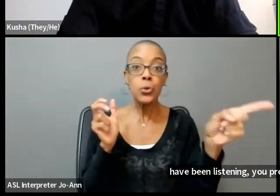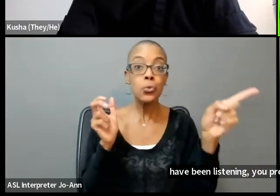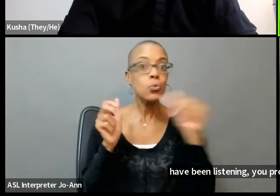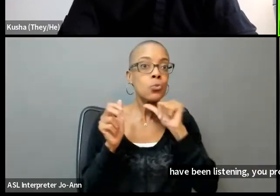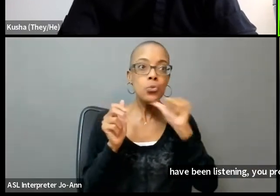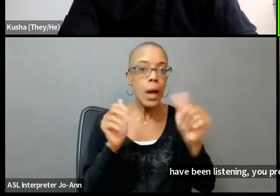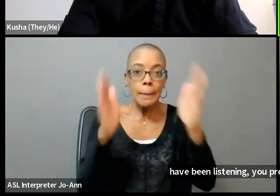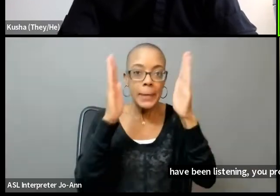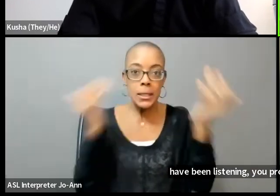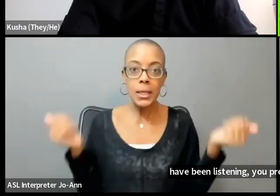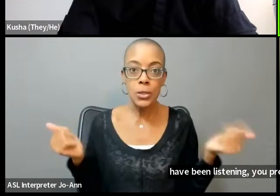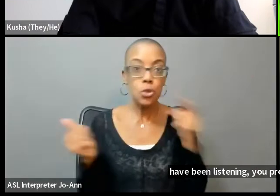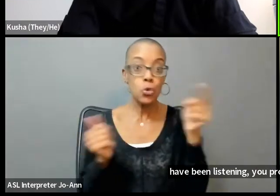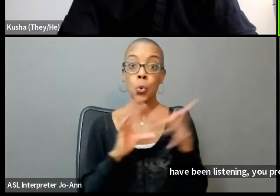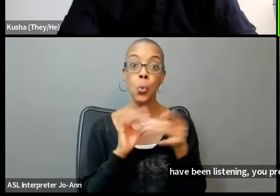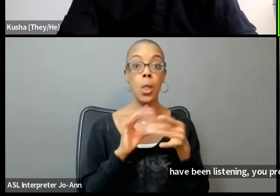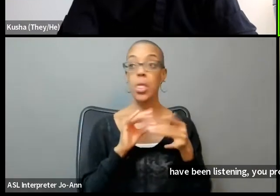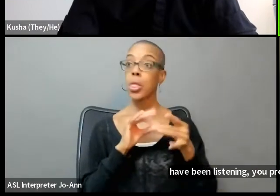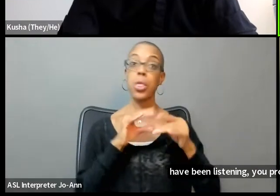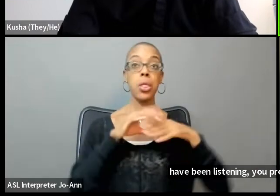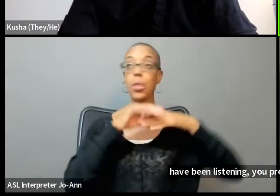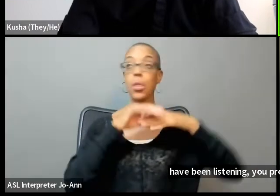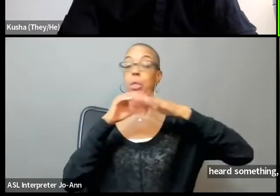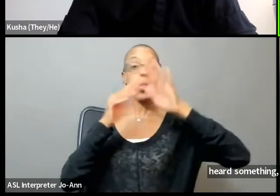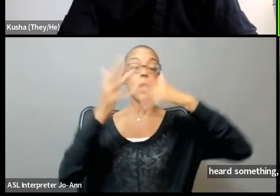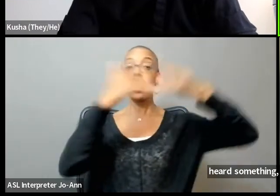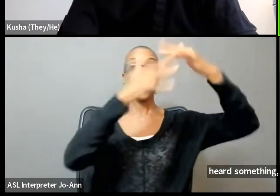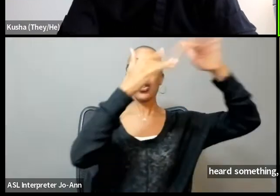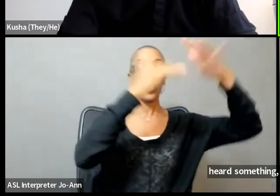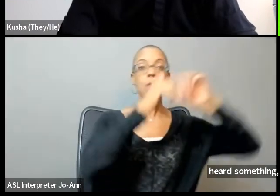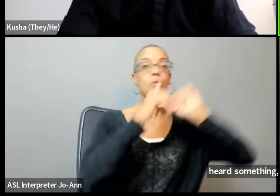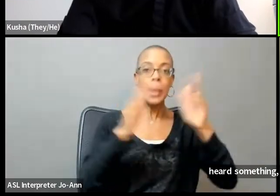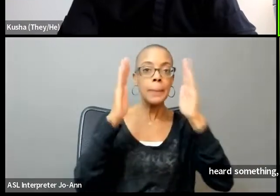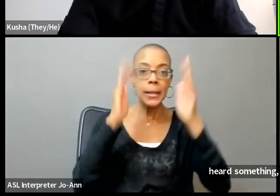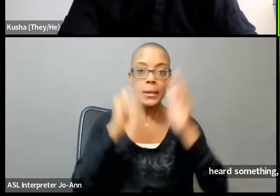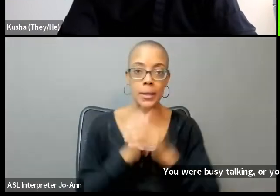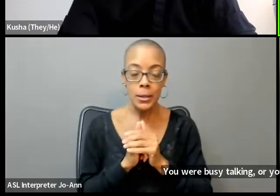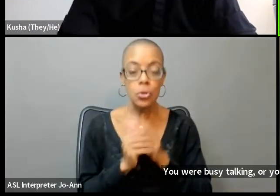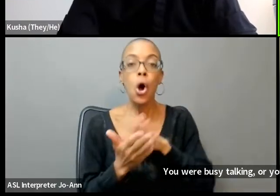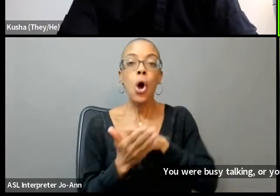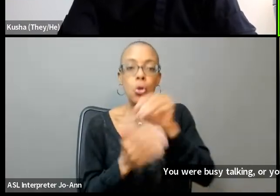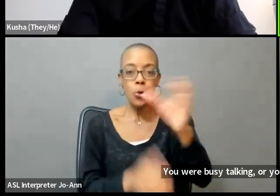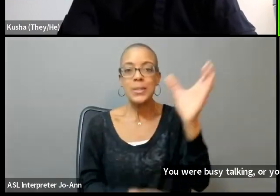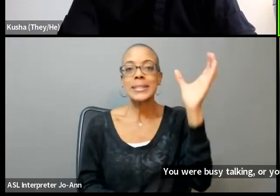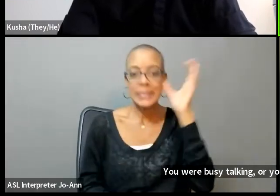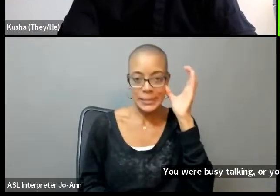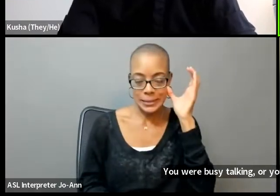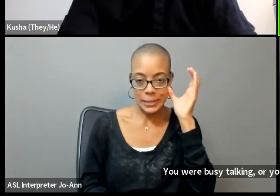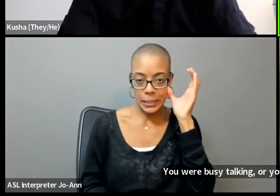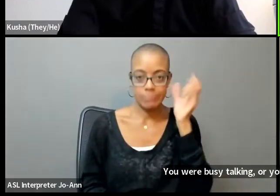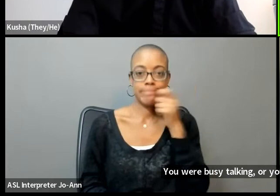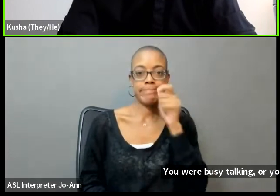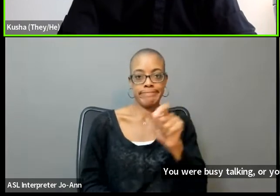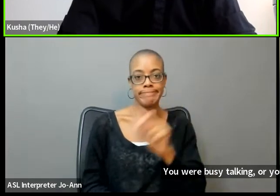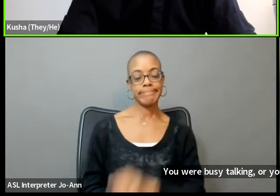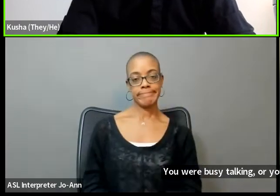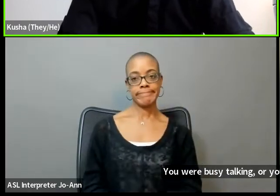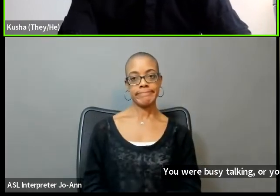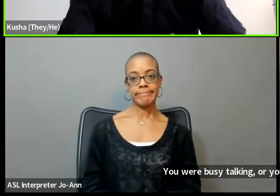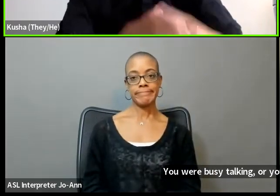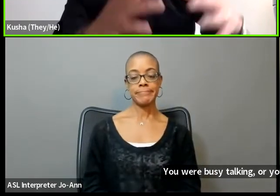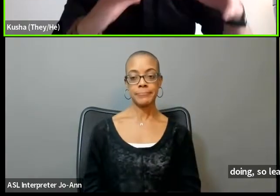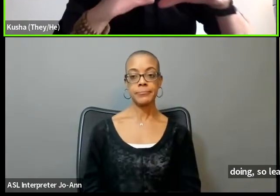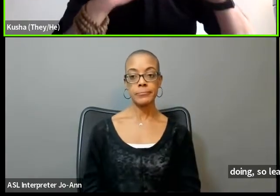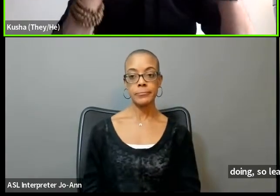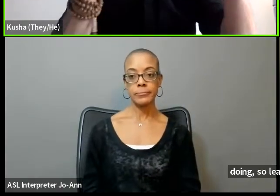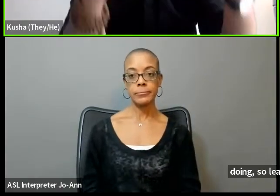were busy talking or, whatever you were doing. So learn to listen. That's what I would say. Absolutely.